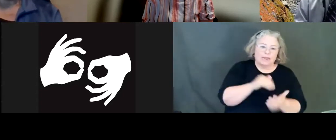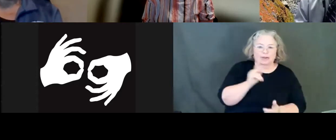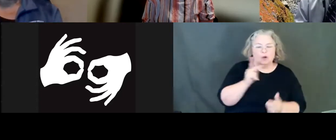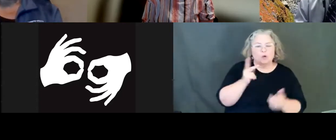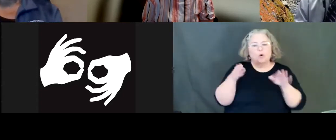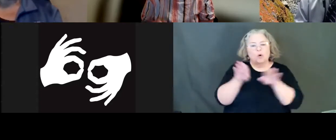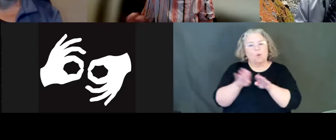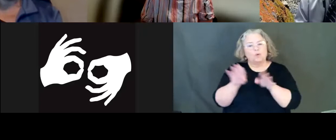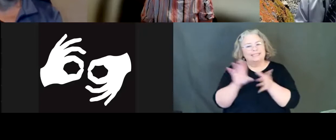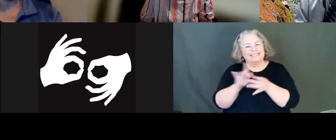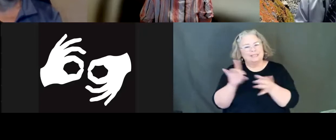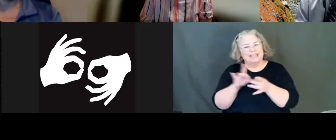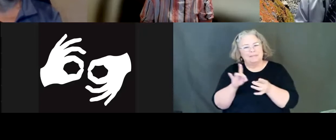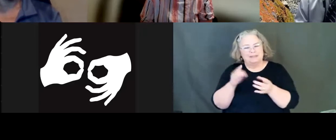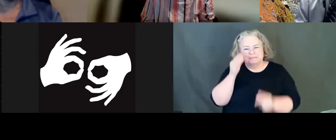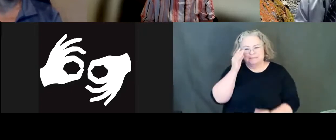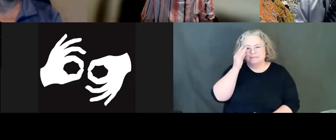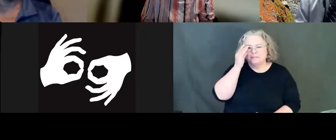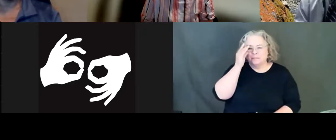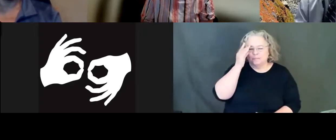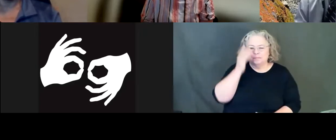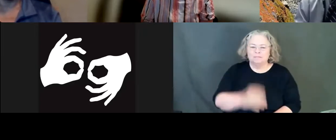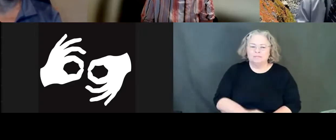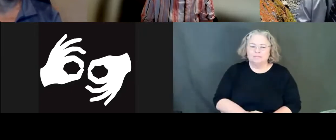closing statements out to our community.